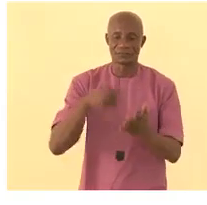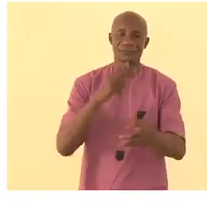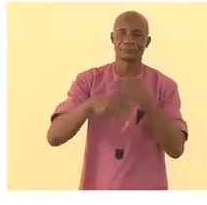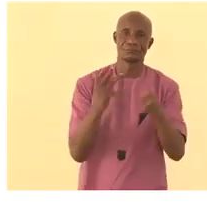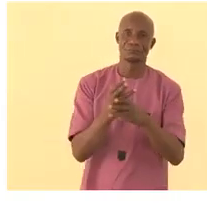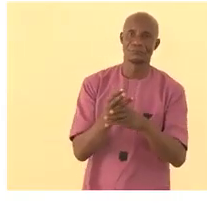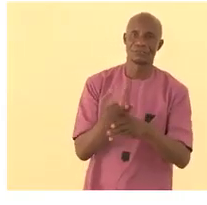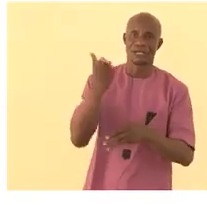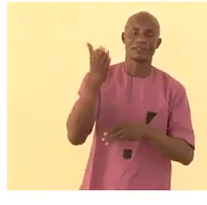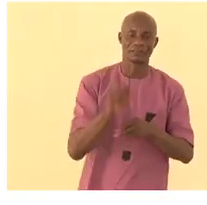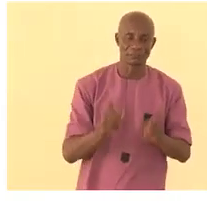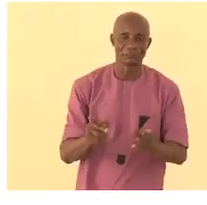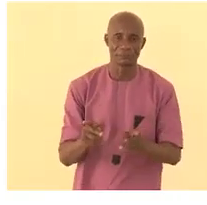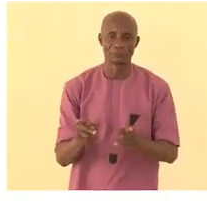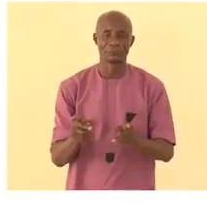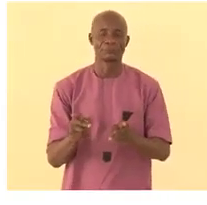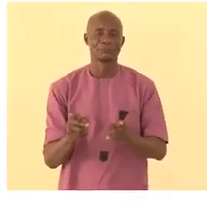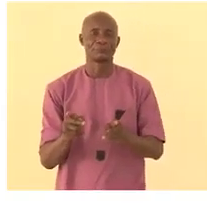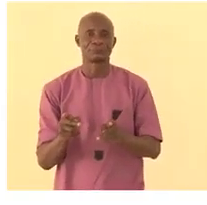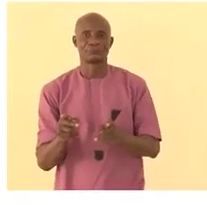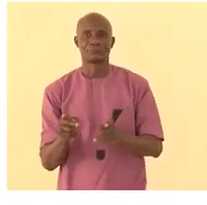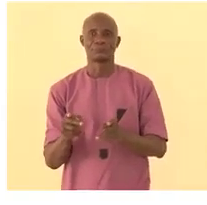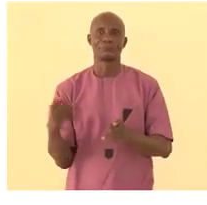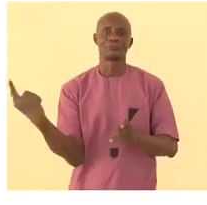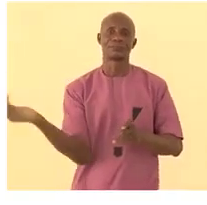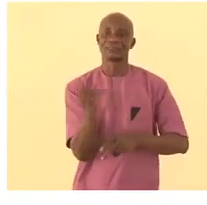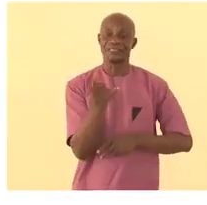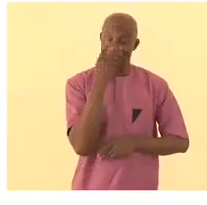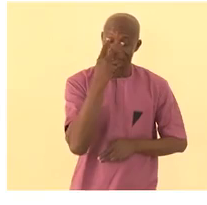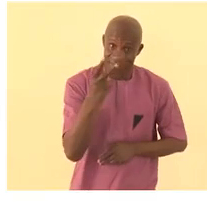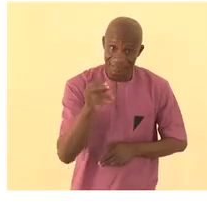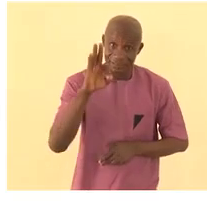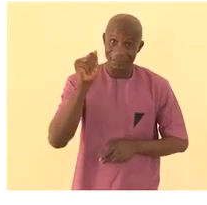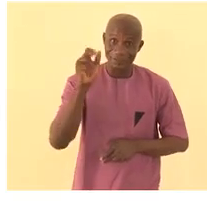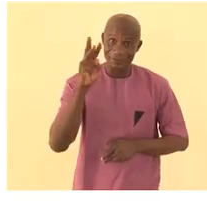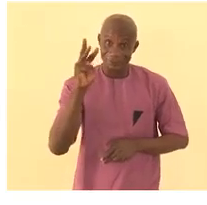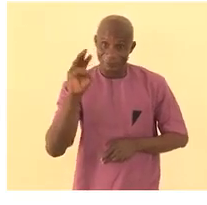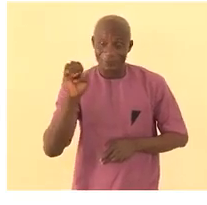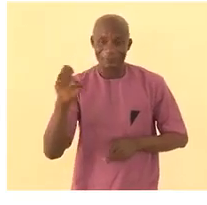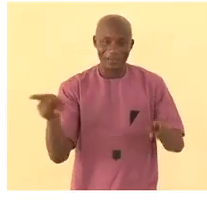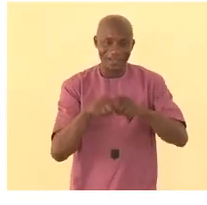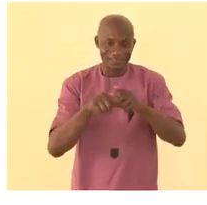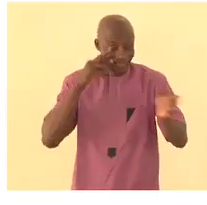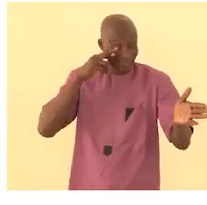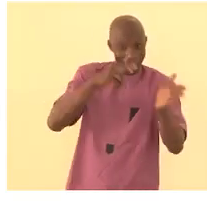this world and their subjects, those they lead, they seek fame and recognition for